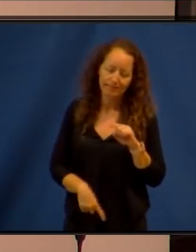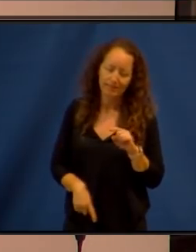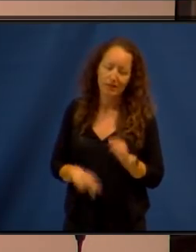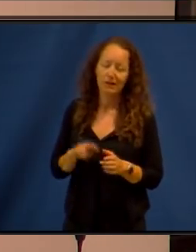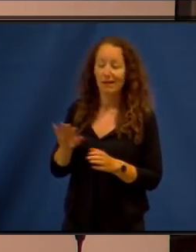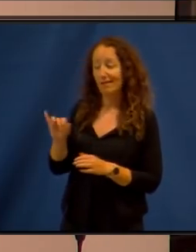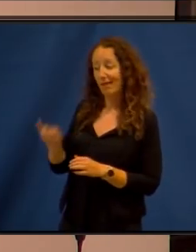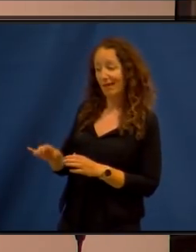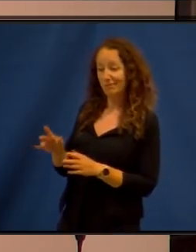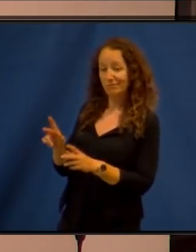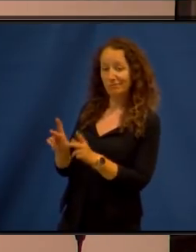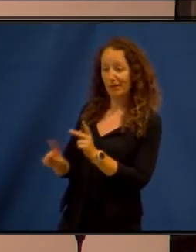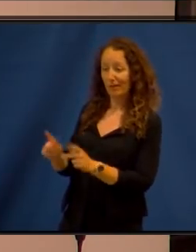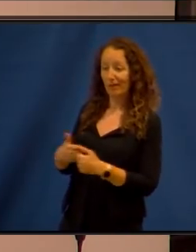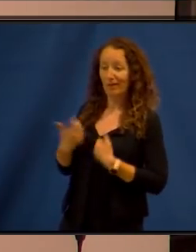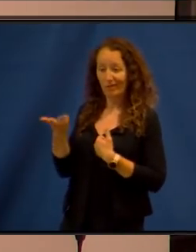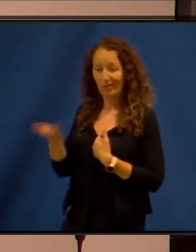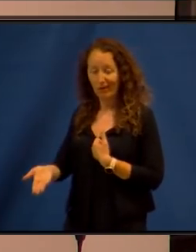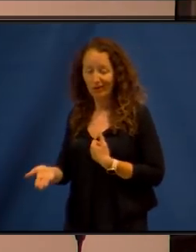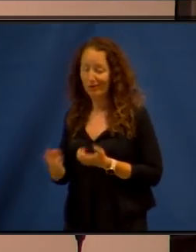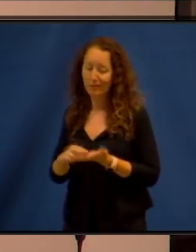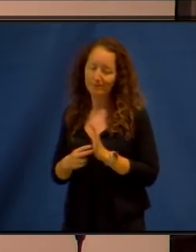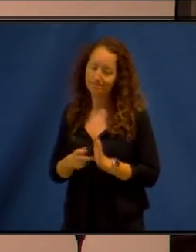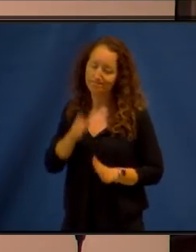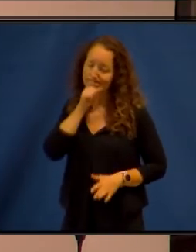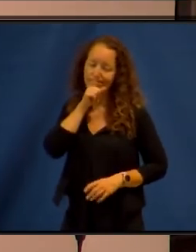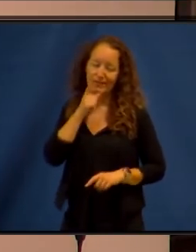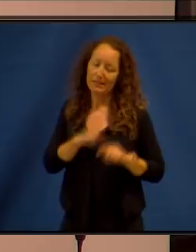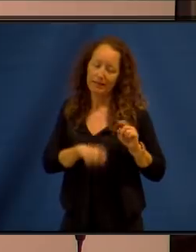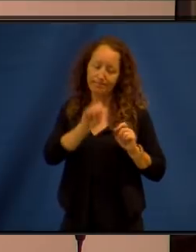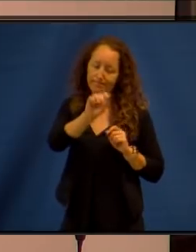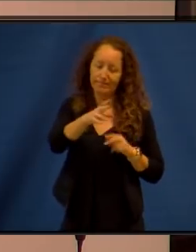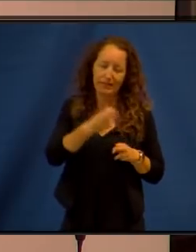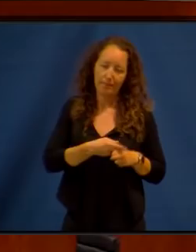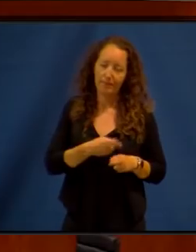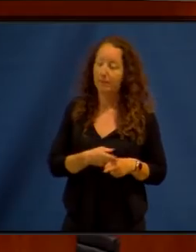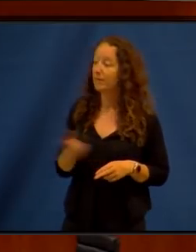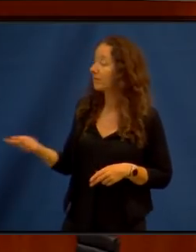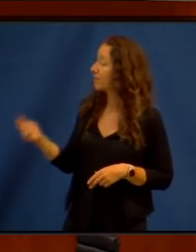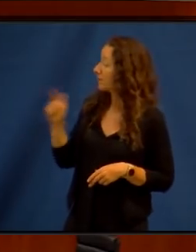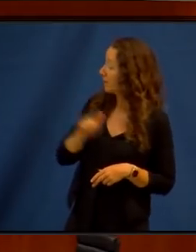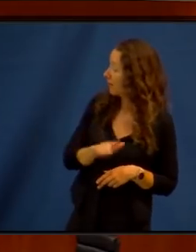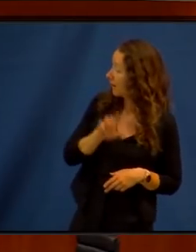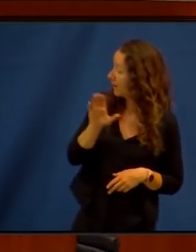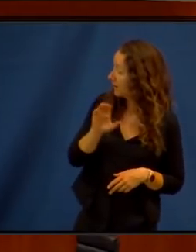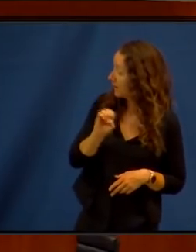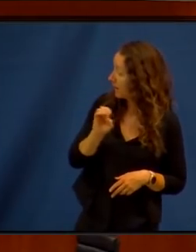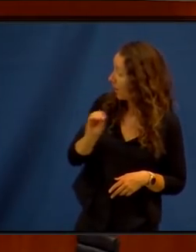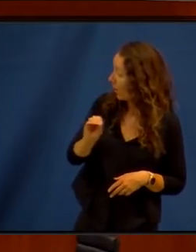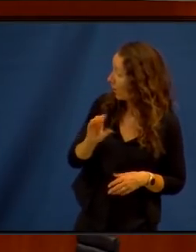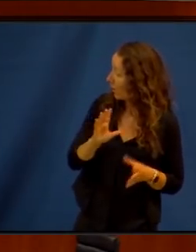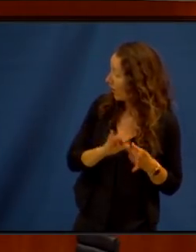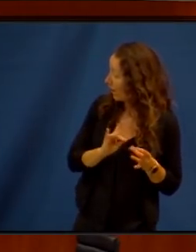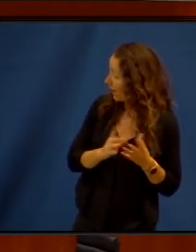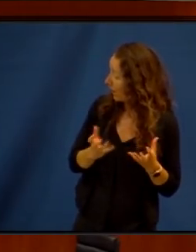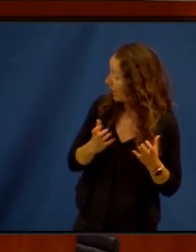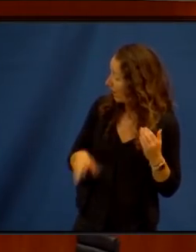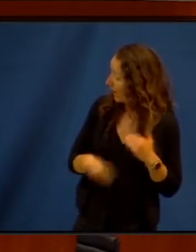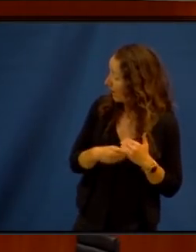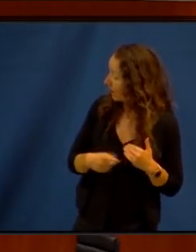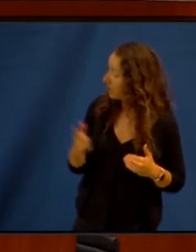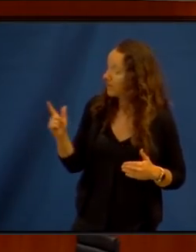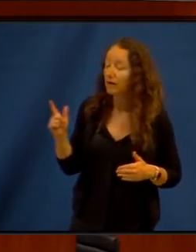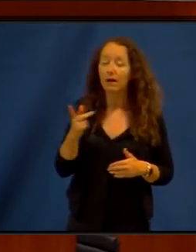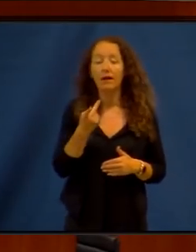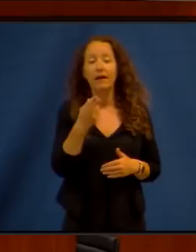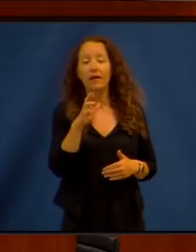the locations of those individuals. All right, any of the CEOs want to comment on that? Well,